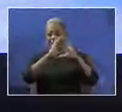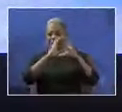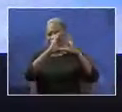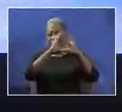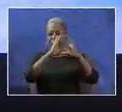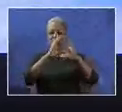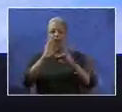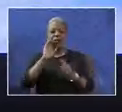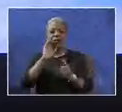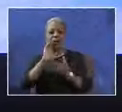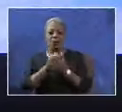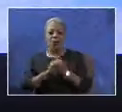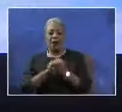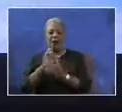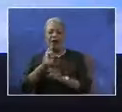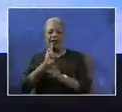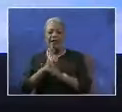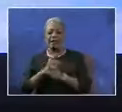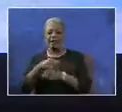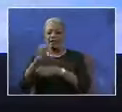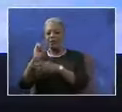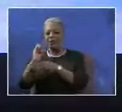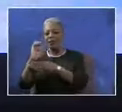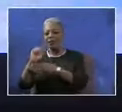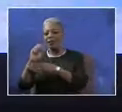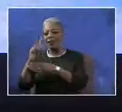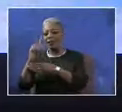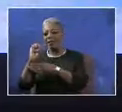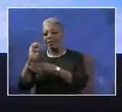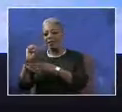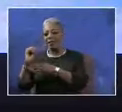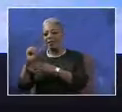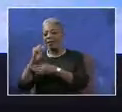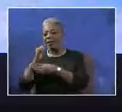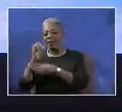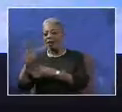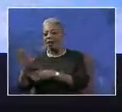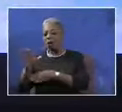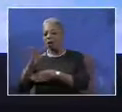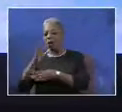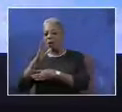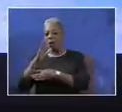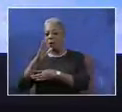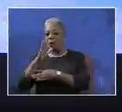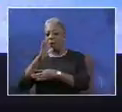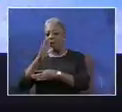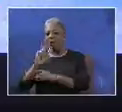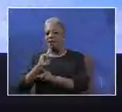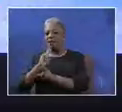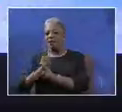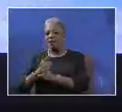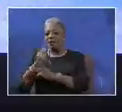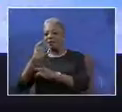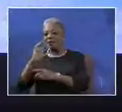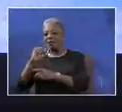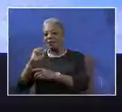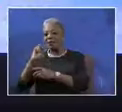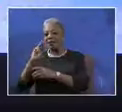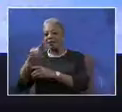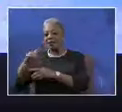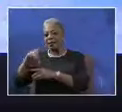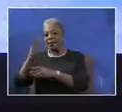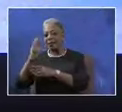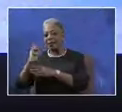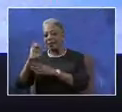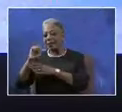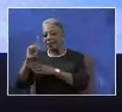Eves, her mother, Sister Akila Campbell, is very ill, and